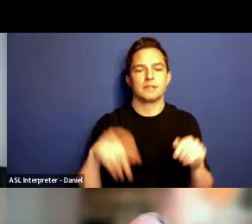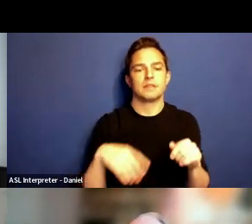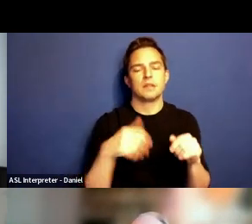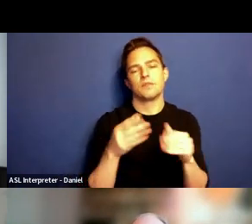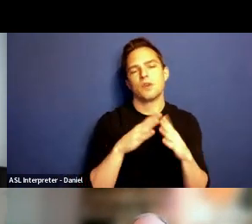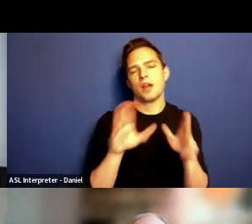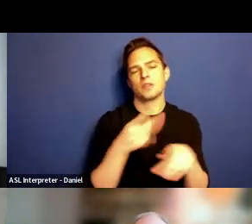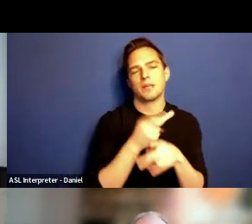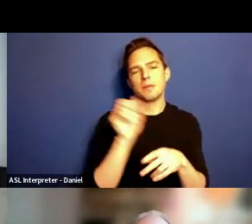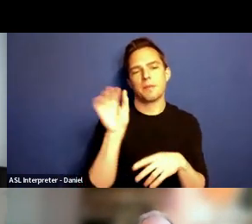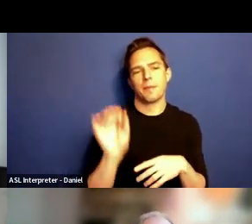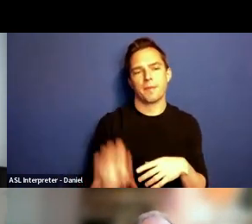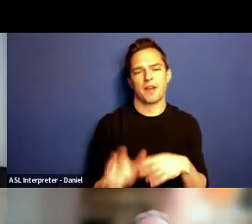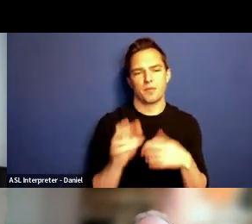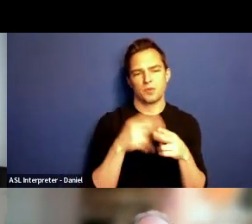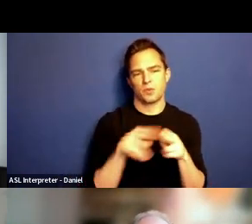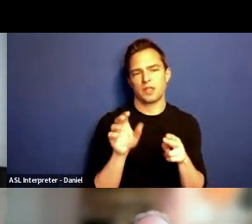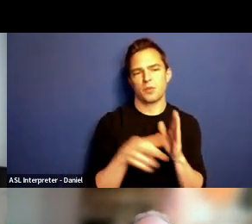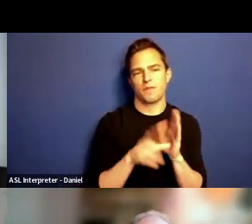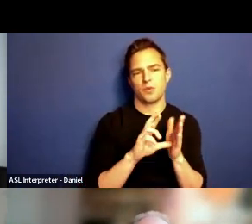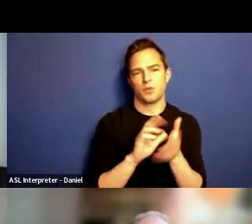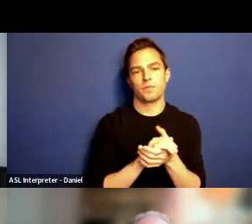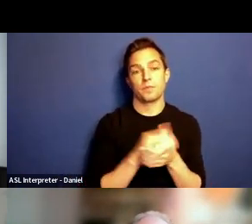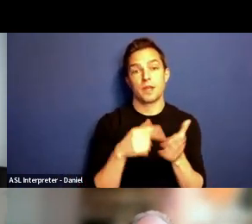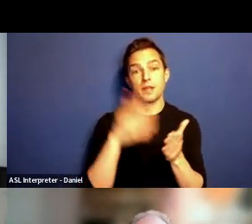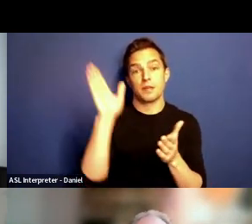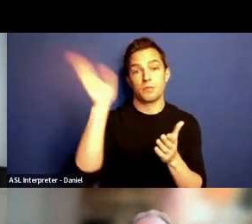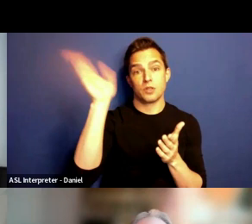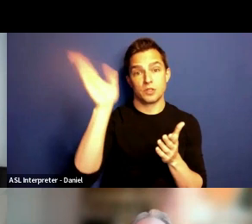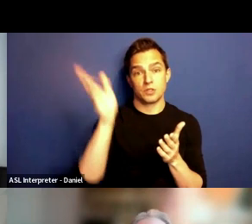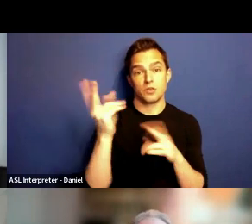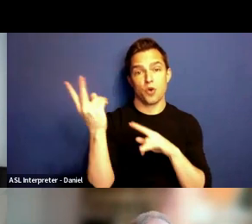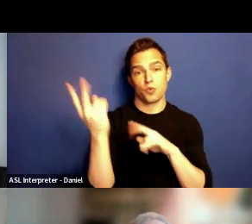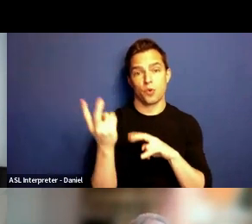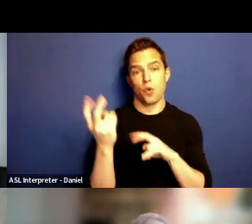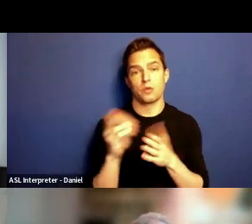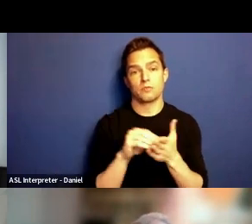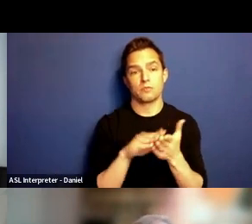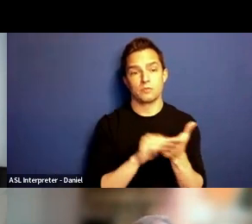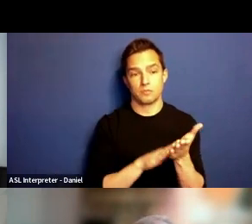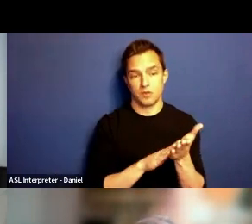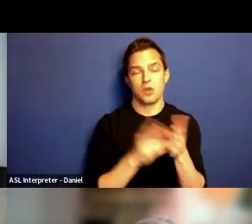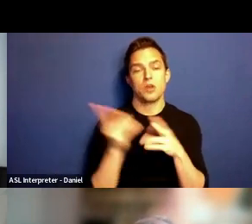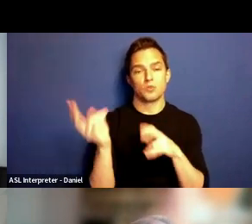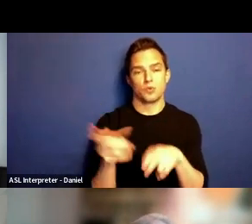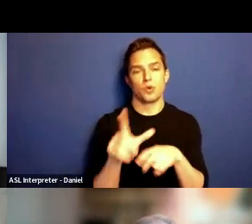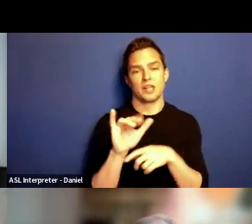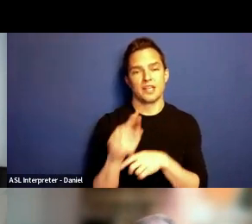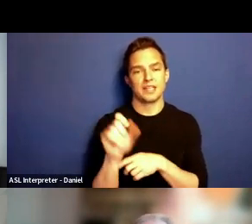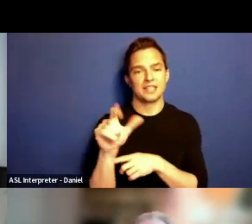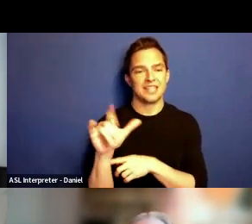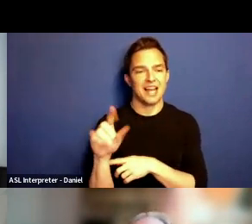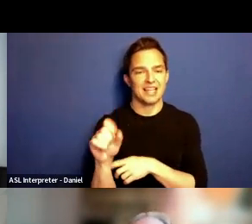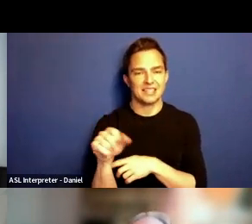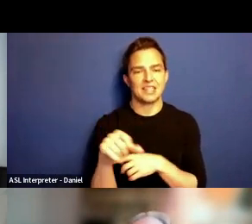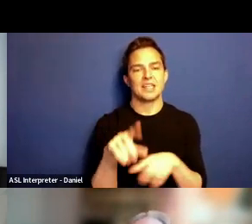housekeeping items I'd like to quickly go over. This presentation is being recorded, and the recording link, slides, and a certificate